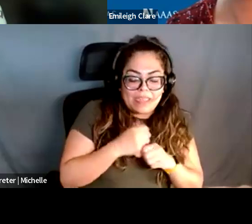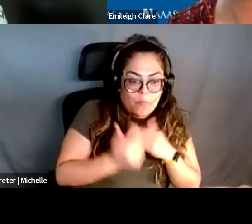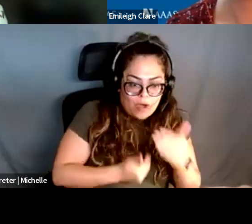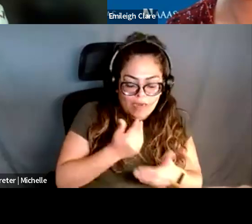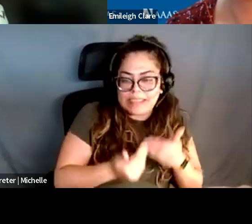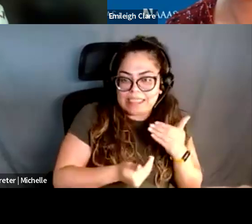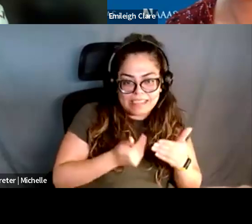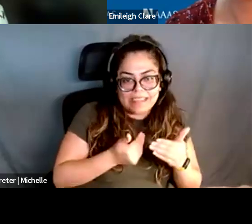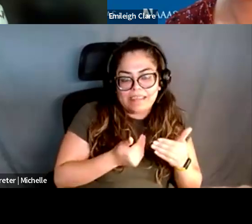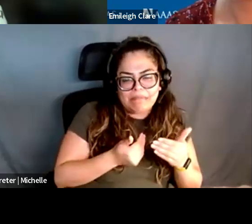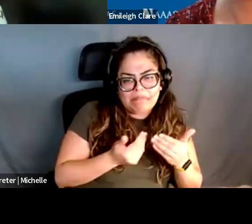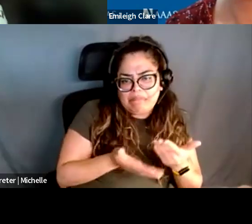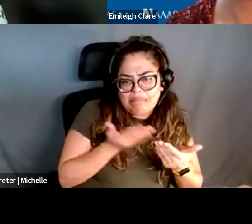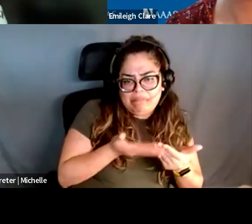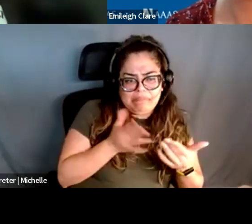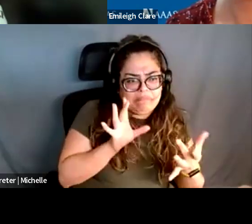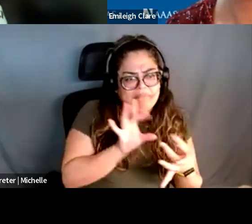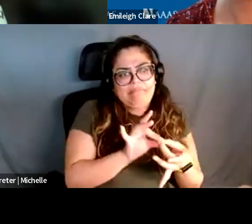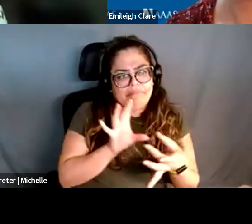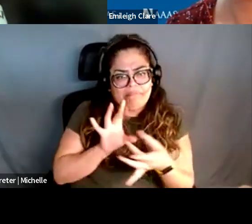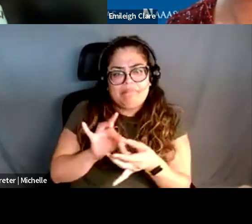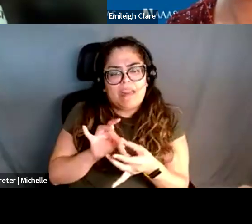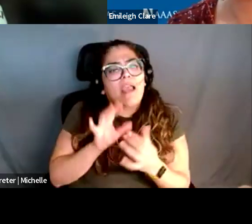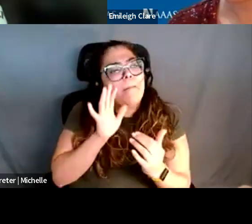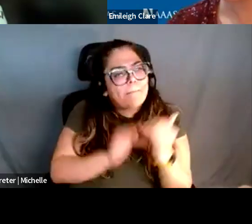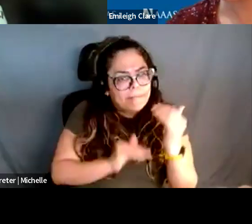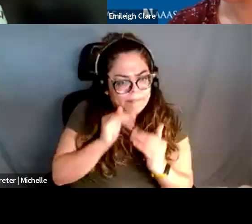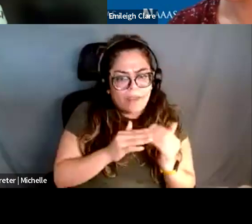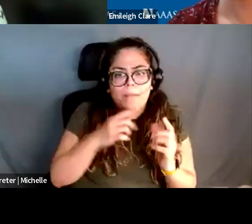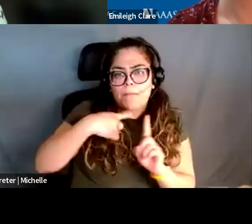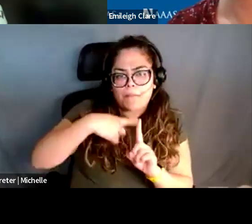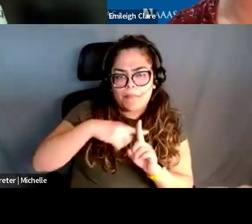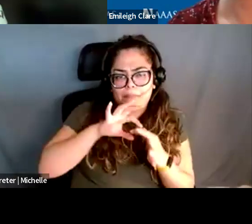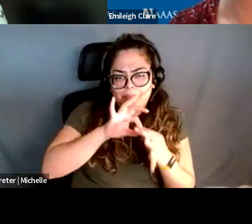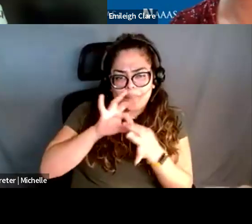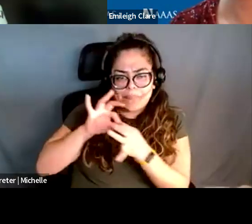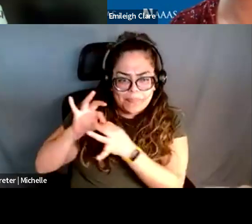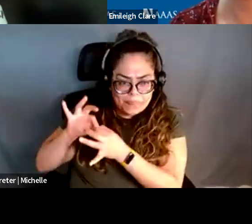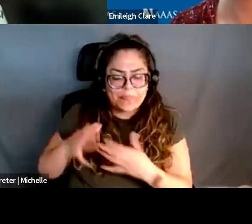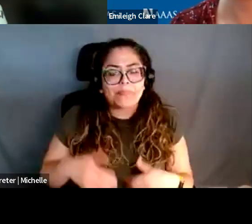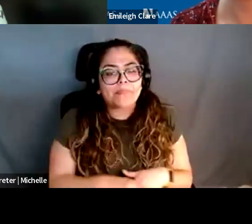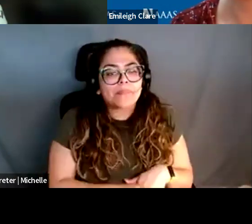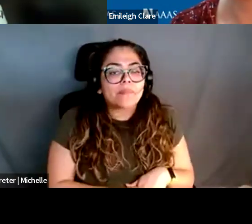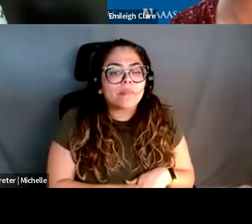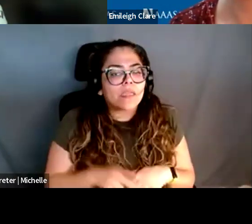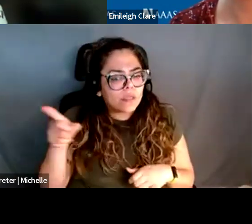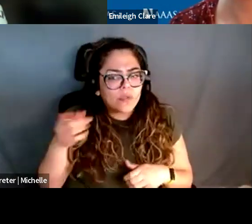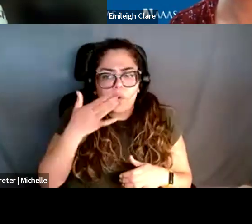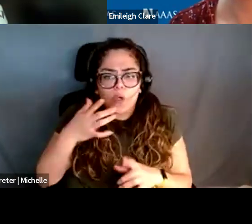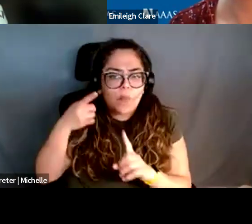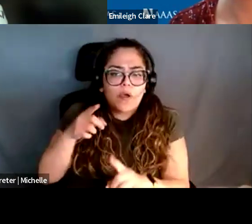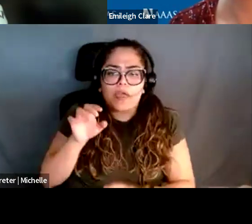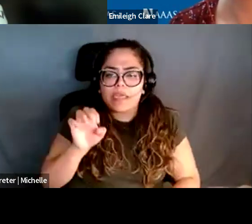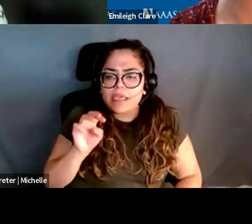the people that you connect with and can start to build some of those really positive relationships with. And you also brought up a great point, Emileigh, that I